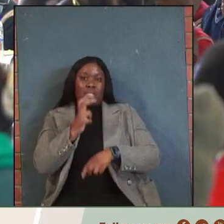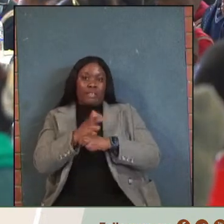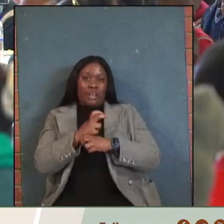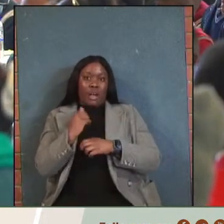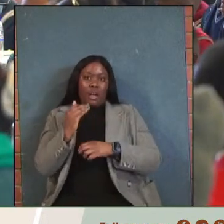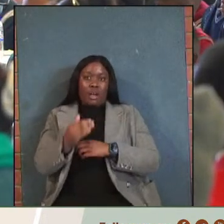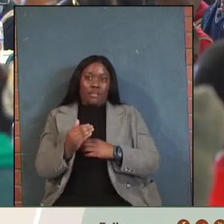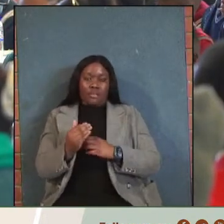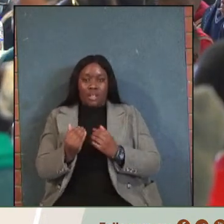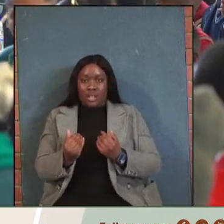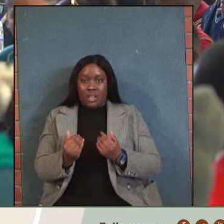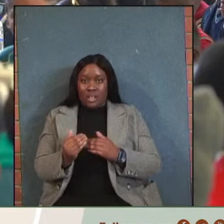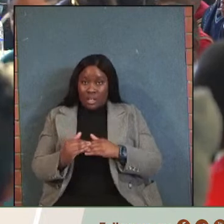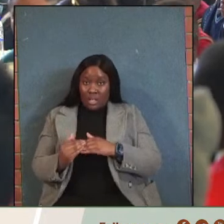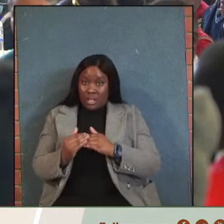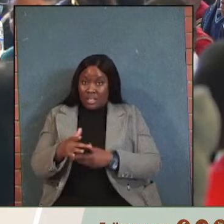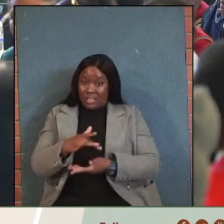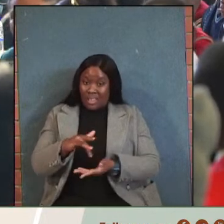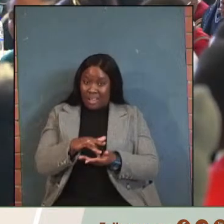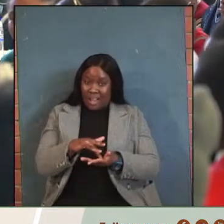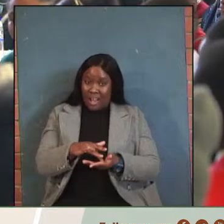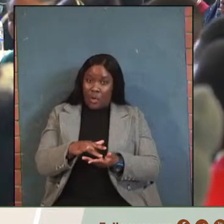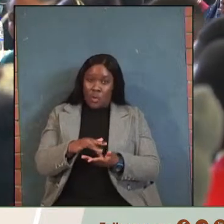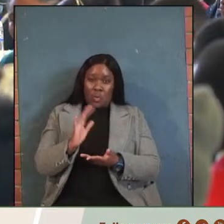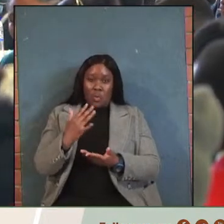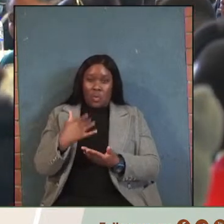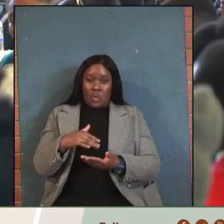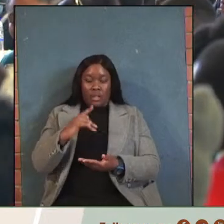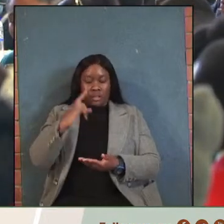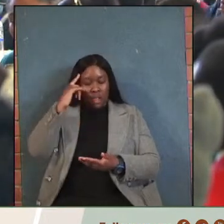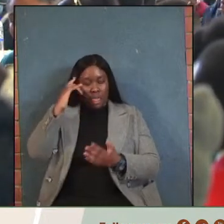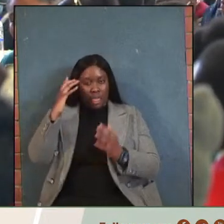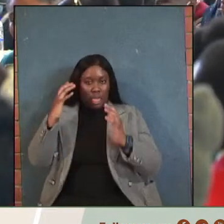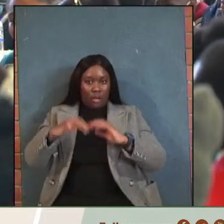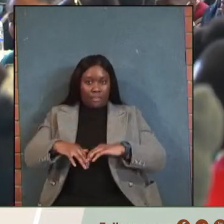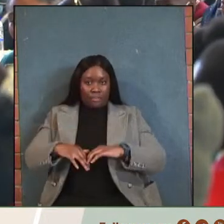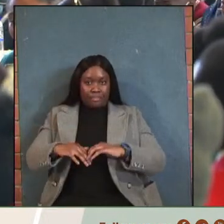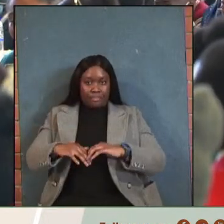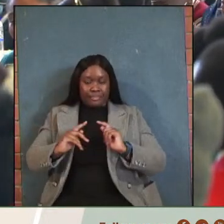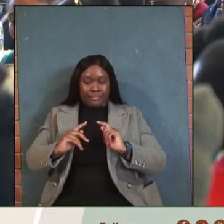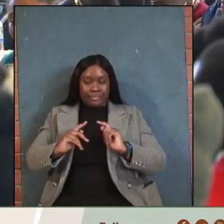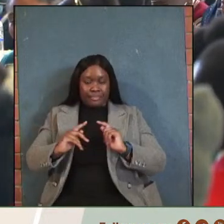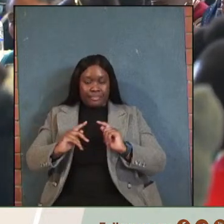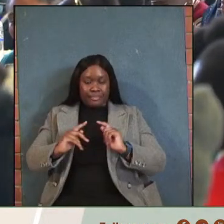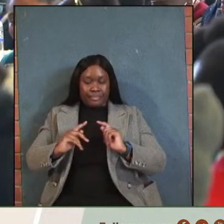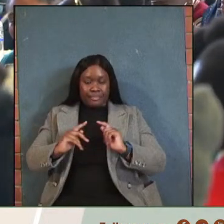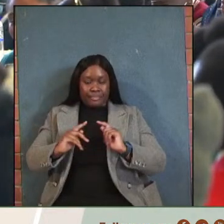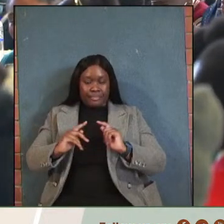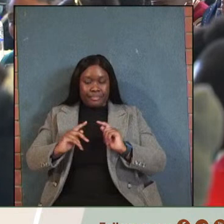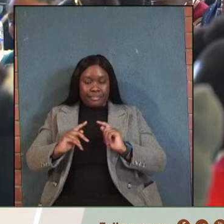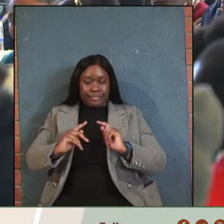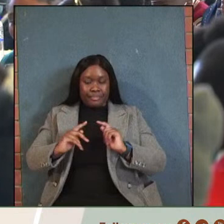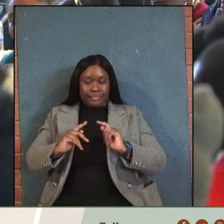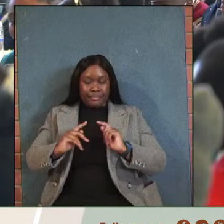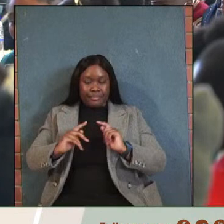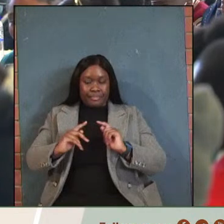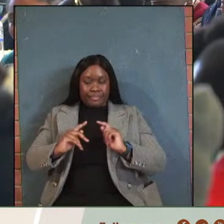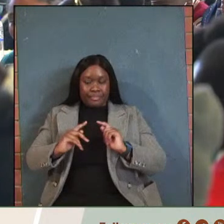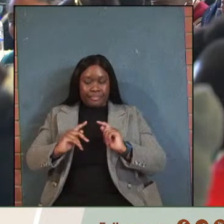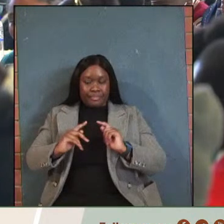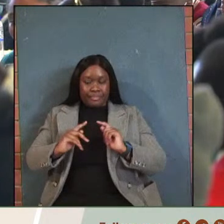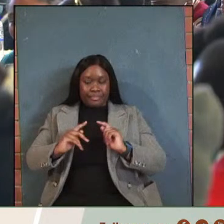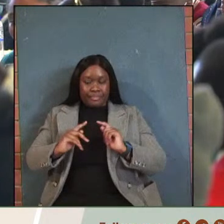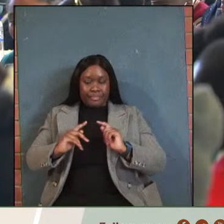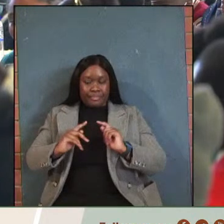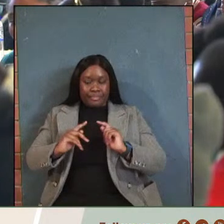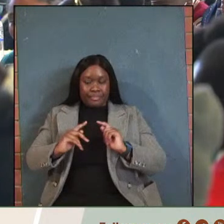aftercare service, whilst you're coming back from another school? You're tired, you're exhausted, and you still need to go back to that school again,